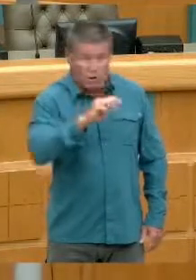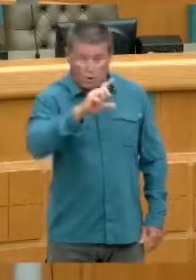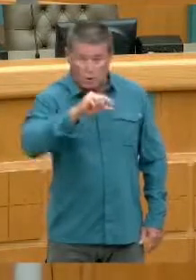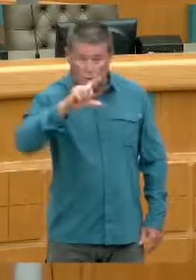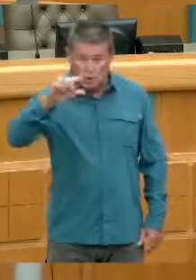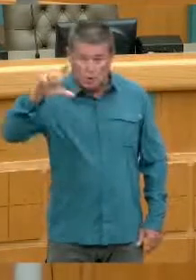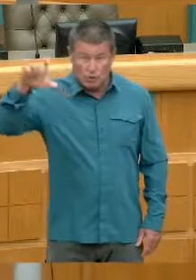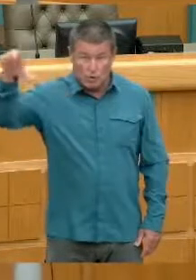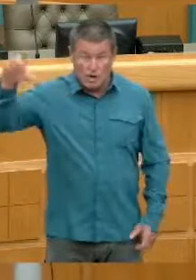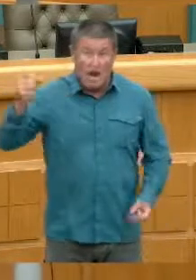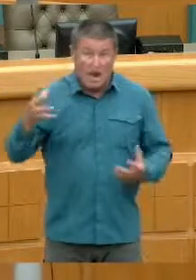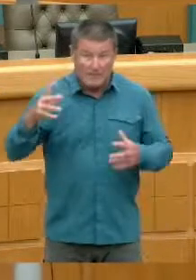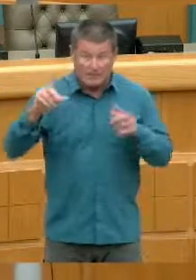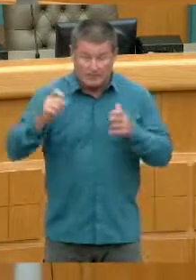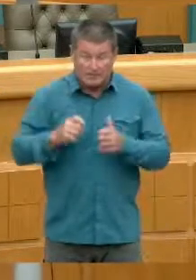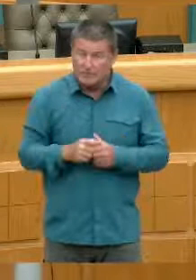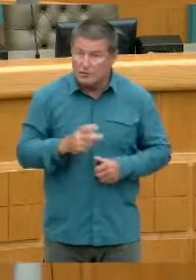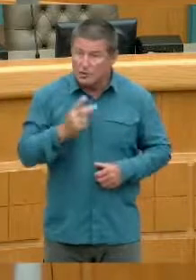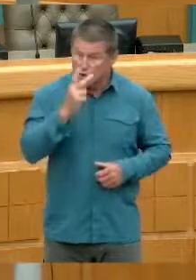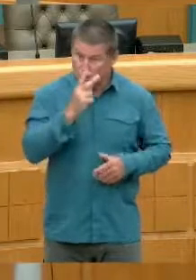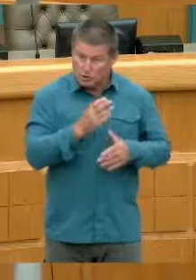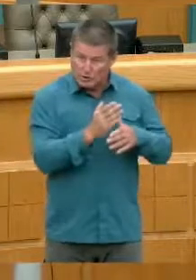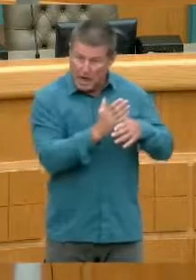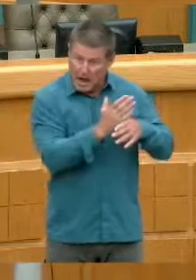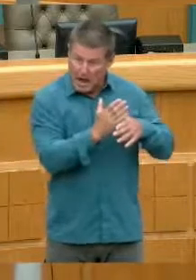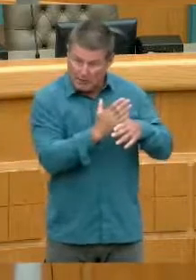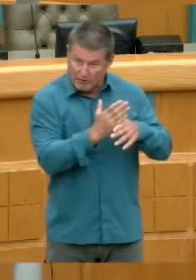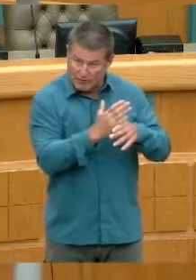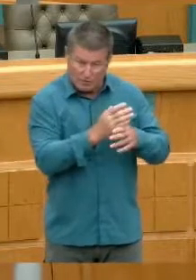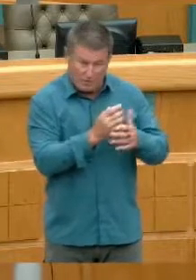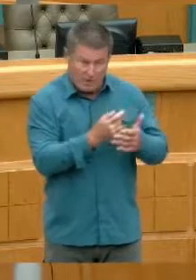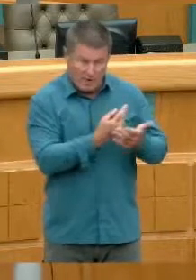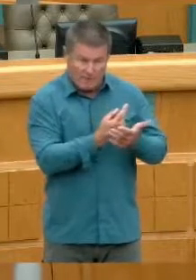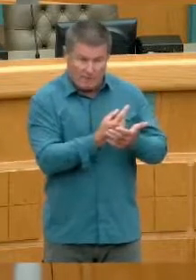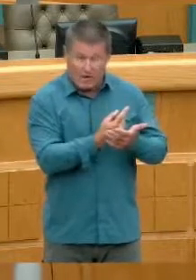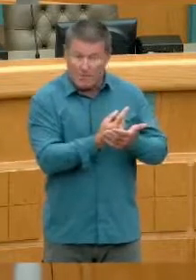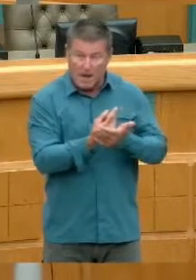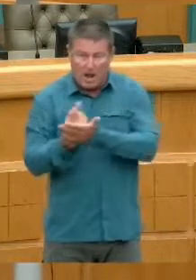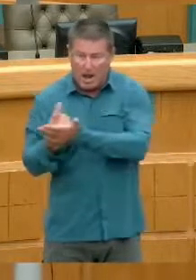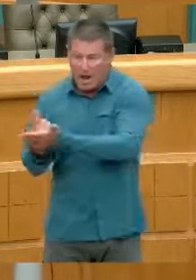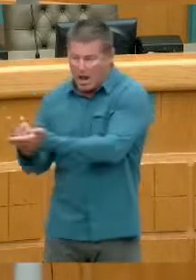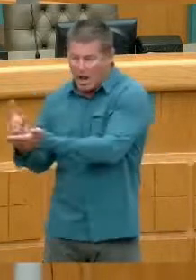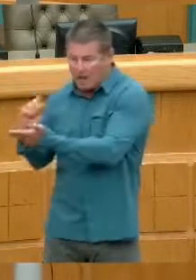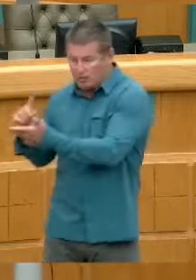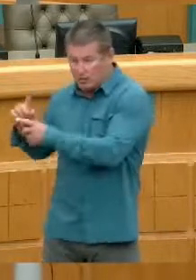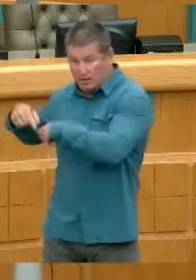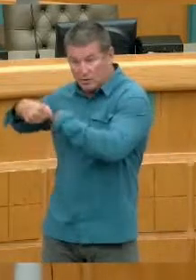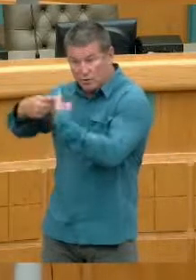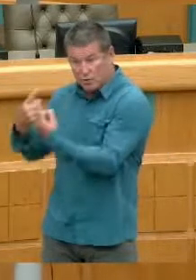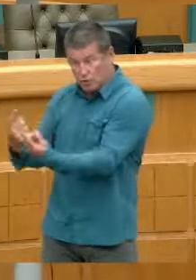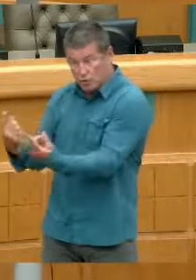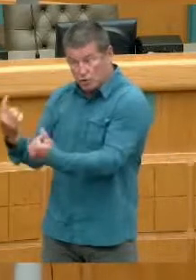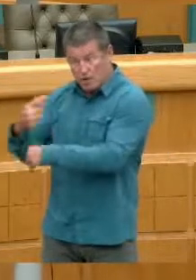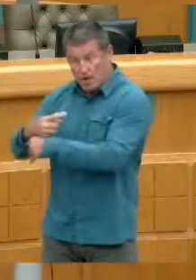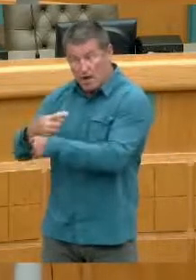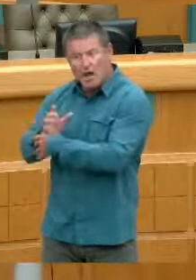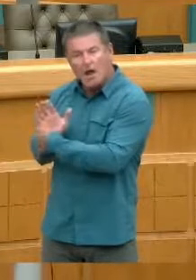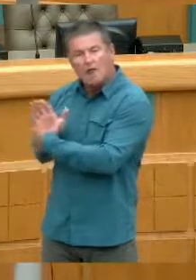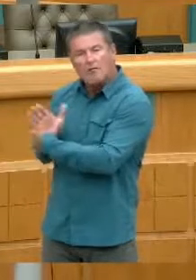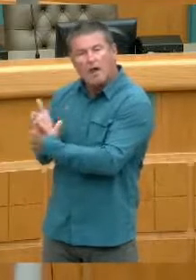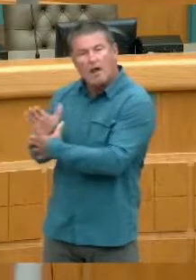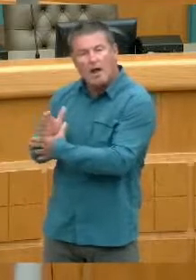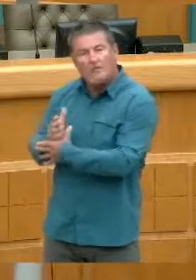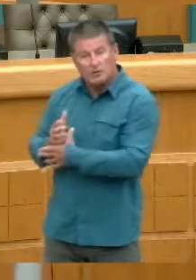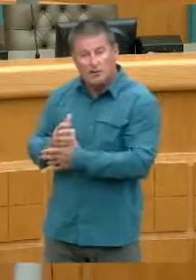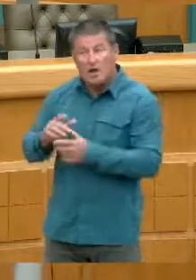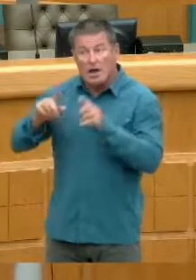And then to see a 7-day running average, right? If you look back at the past 7 days and got a daily average for those past 7 days, our numbers have